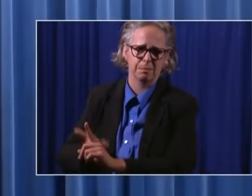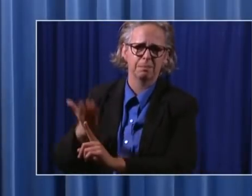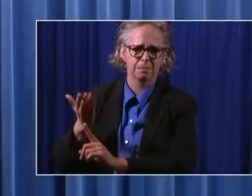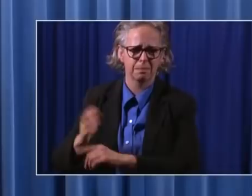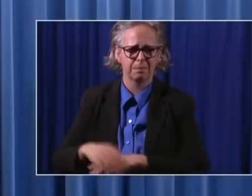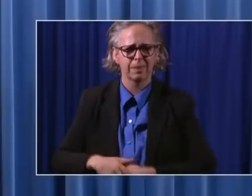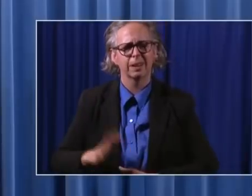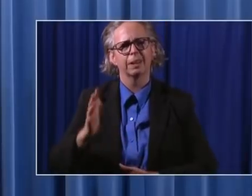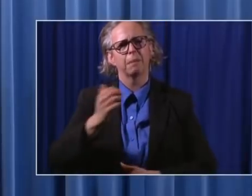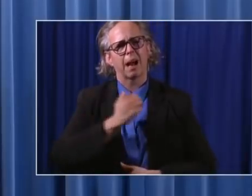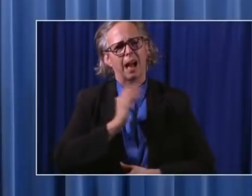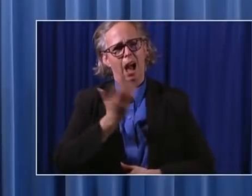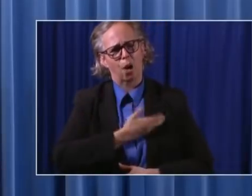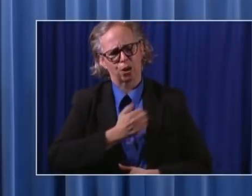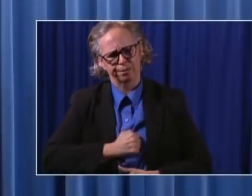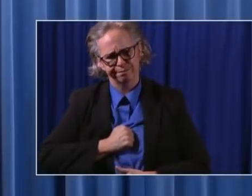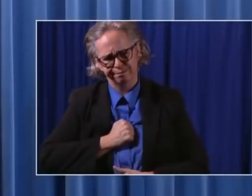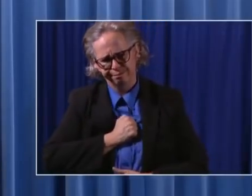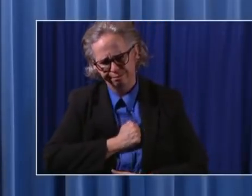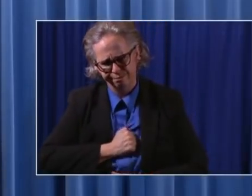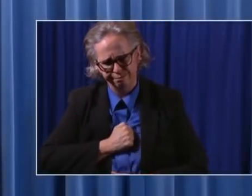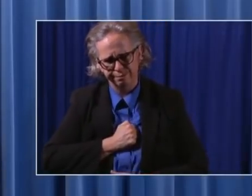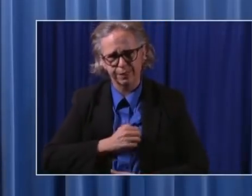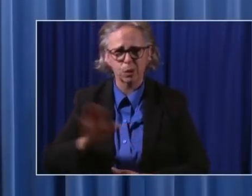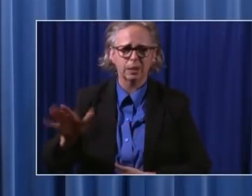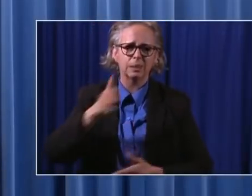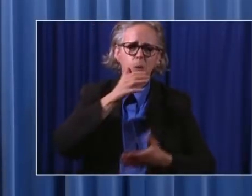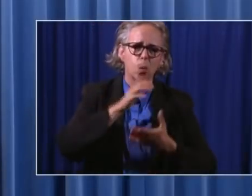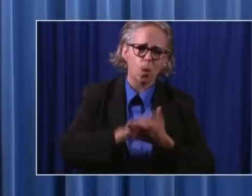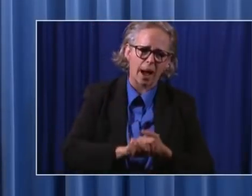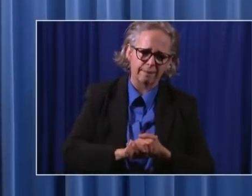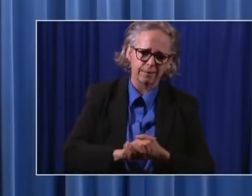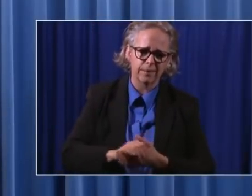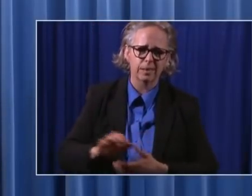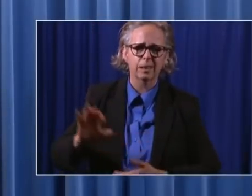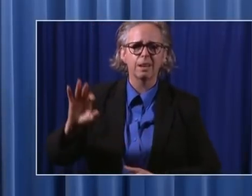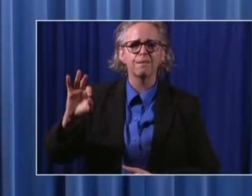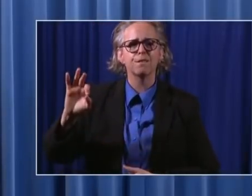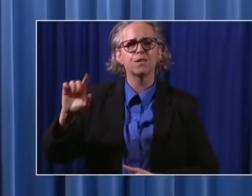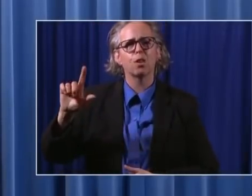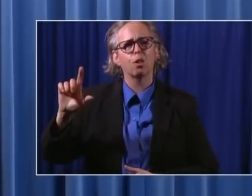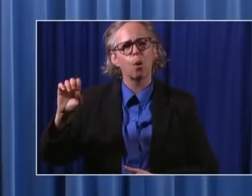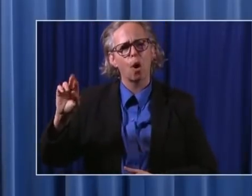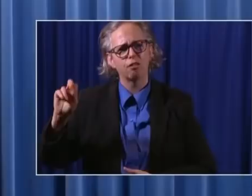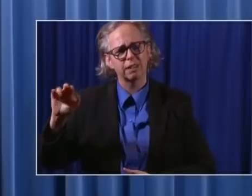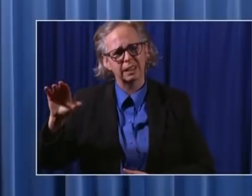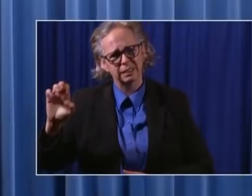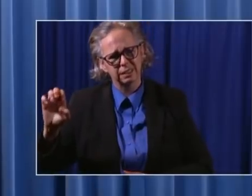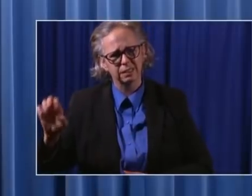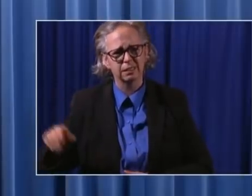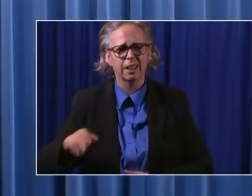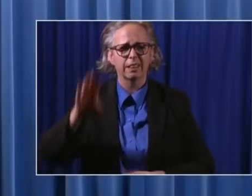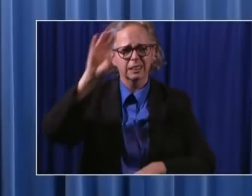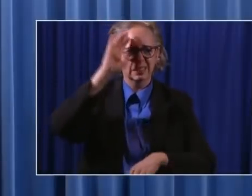condolences, Fran and I do, to his wife Florence, son Chris, and his daughter Ann.